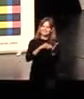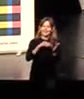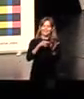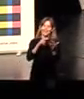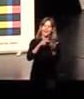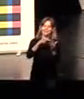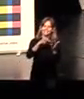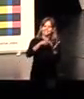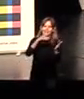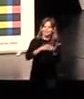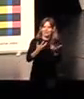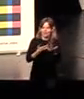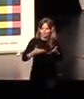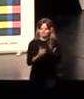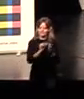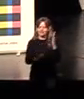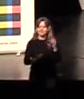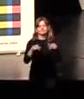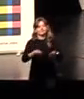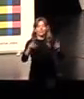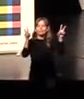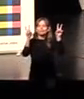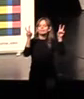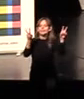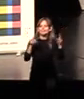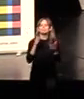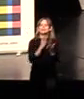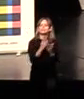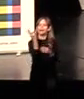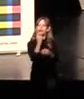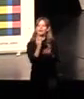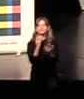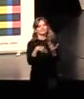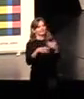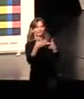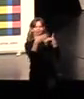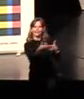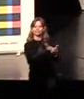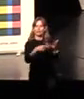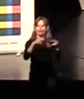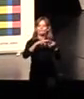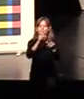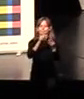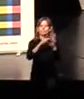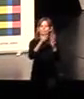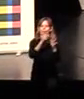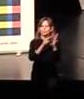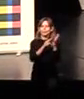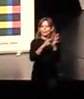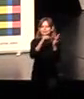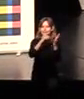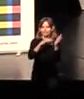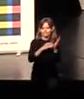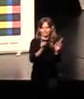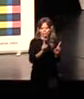de team of this meeting is uit indië of populism en het vinkje weekend zeiden de roots of the overwhelming